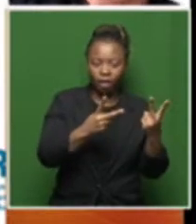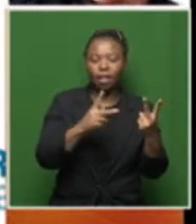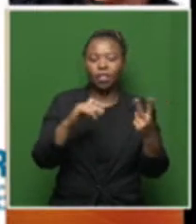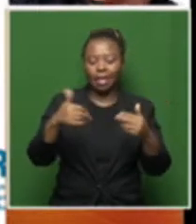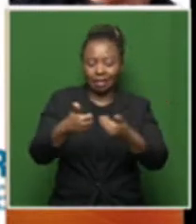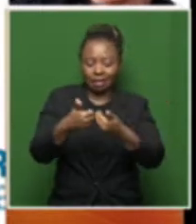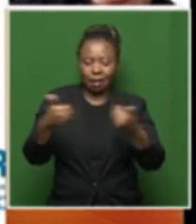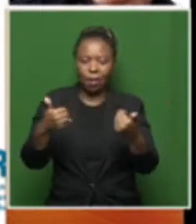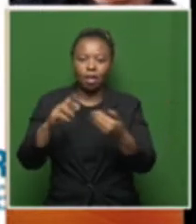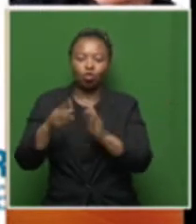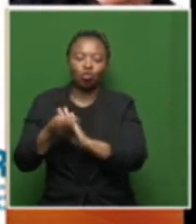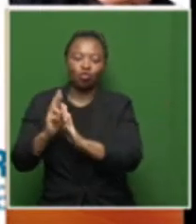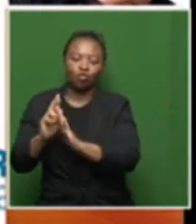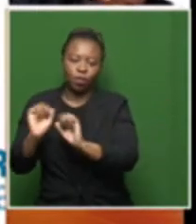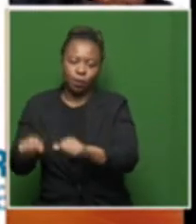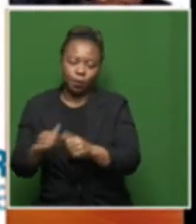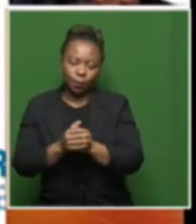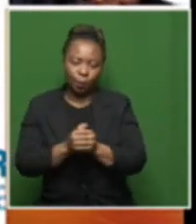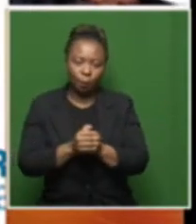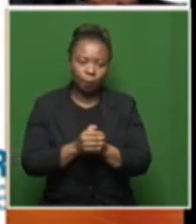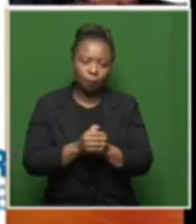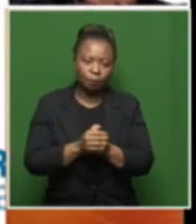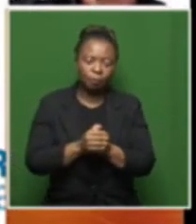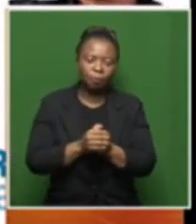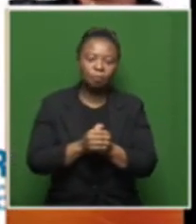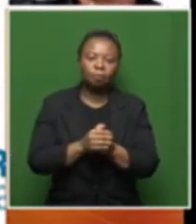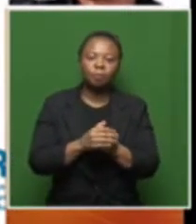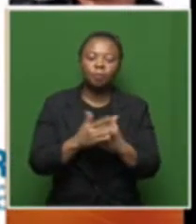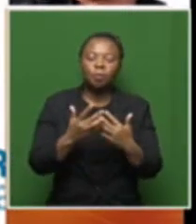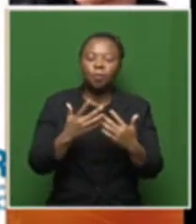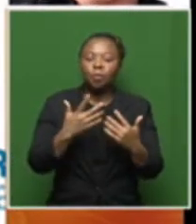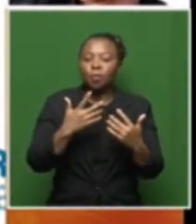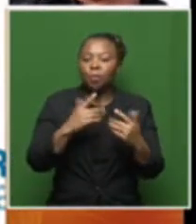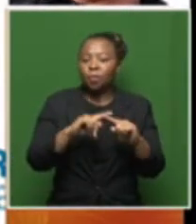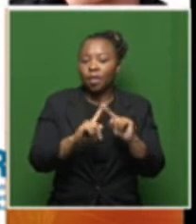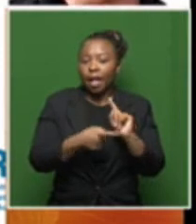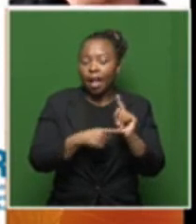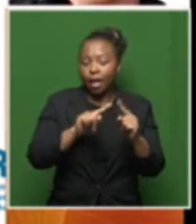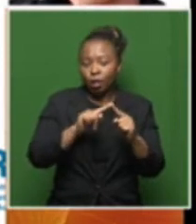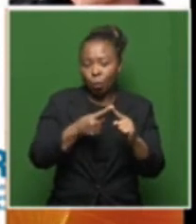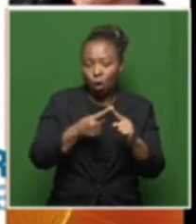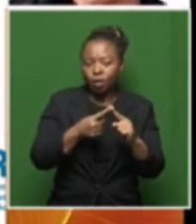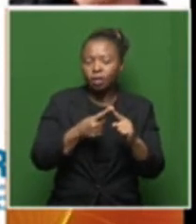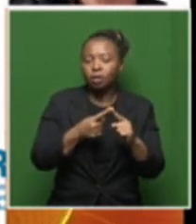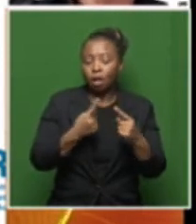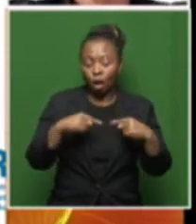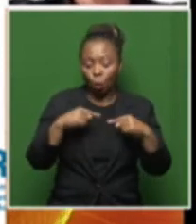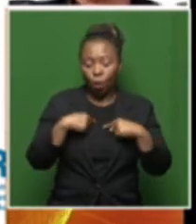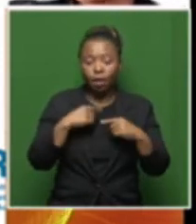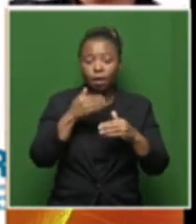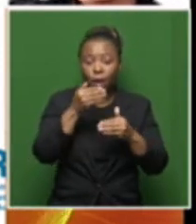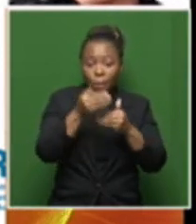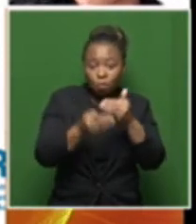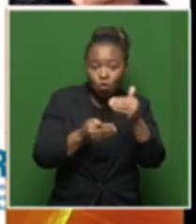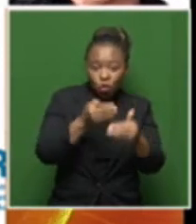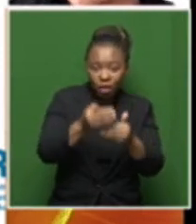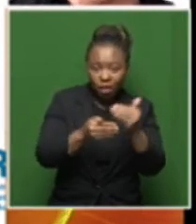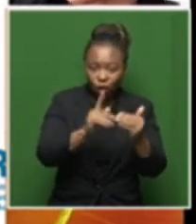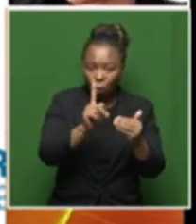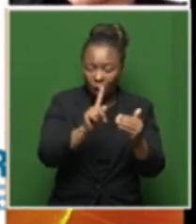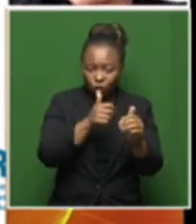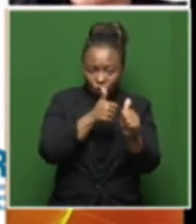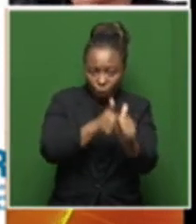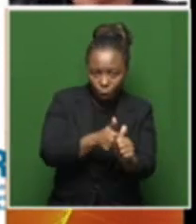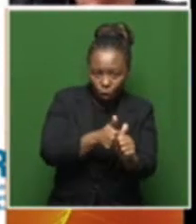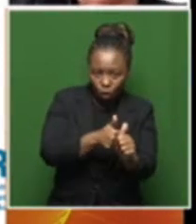separately. And then lastly, I thought I'll just take you through the process that we go through in reviewing all of these vaccines that